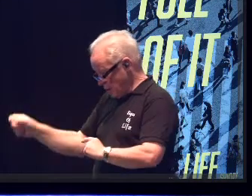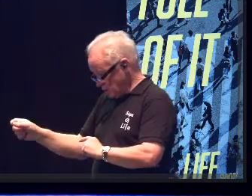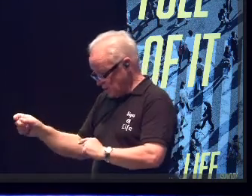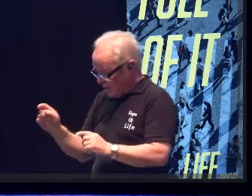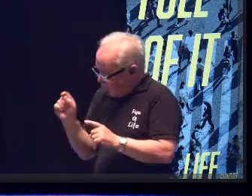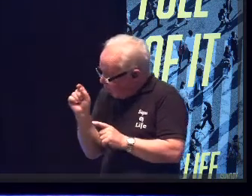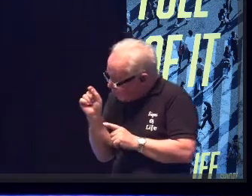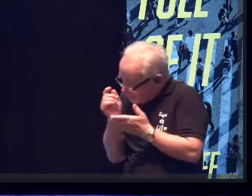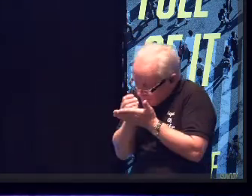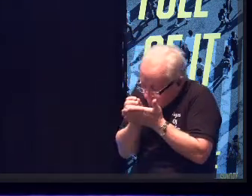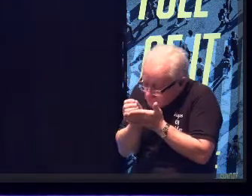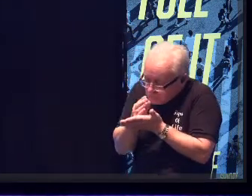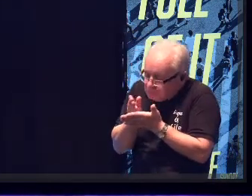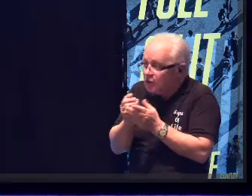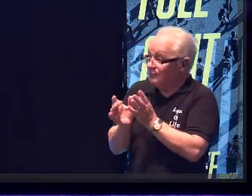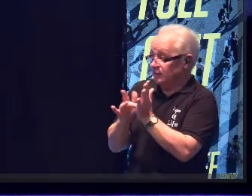Little snippets.